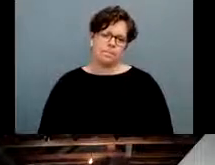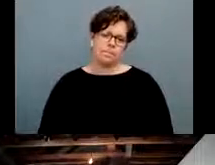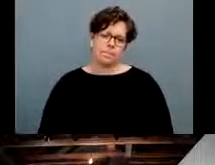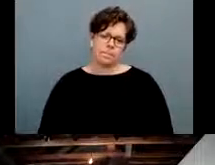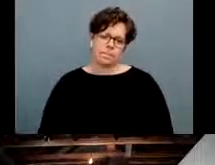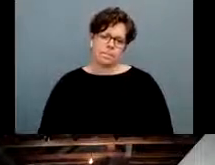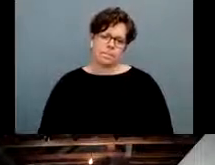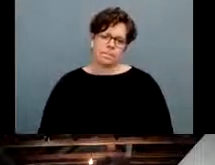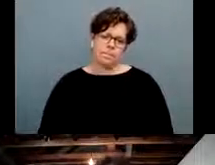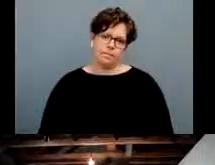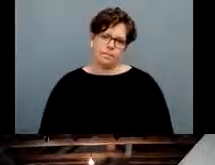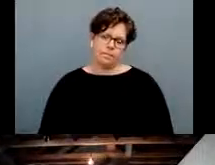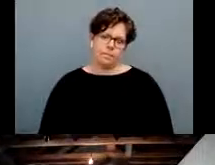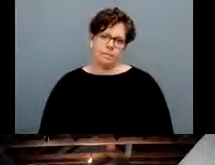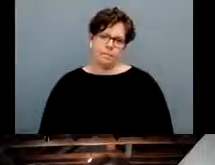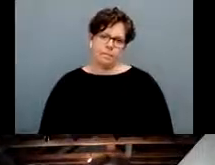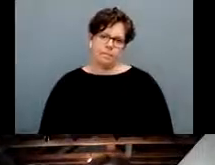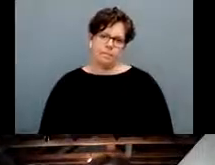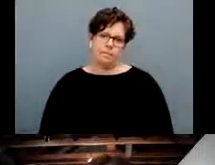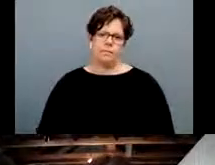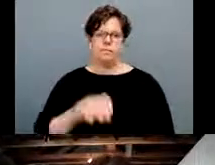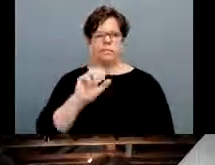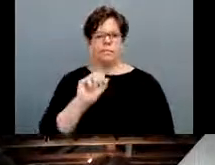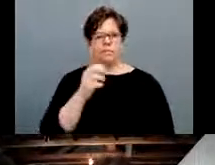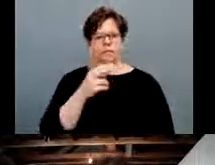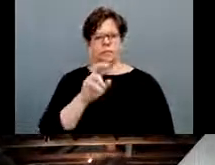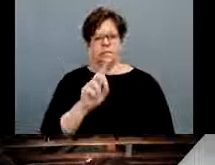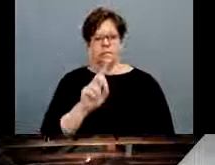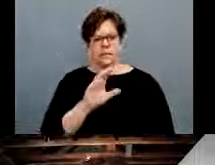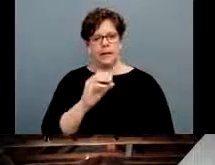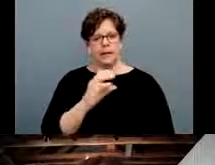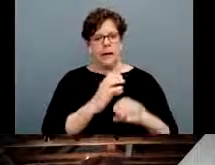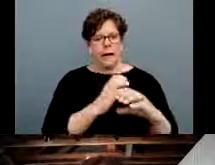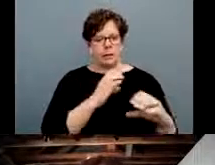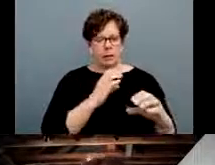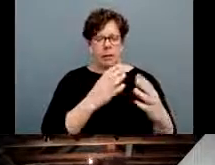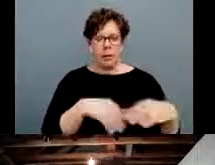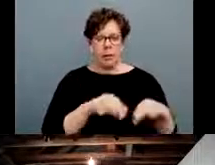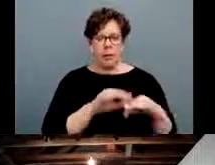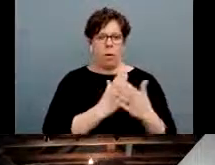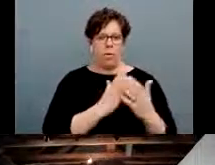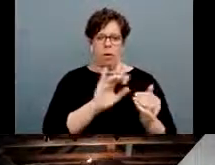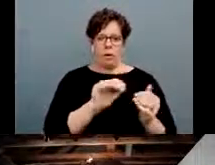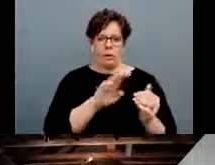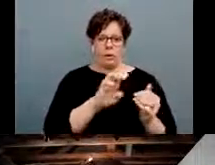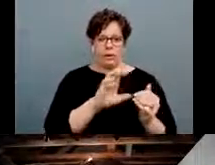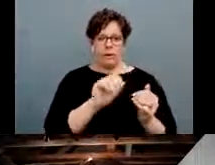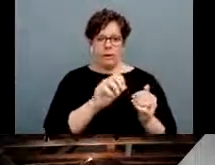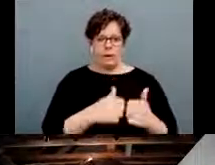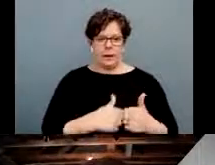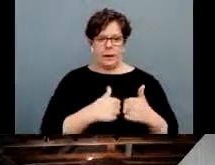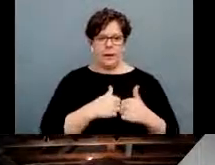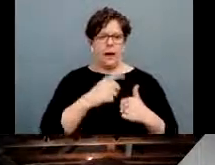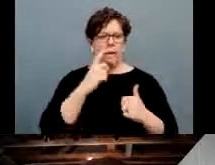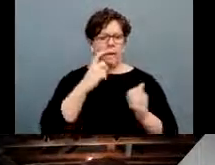We believe the shed and trailer are crucial components to experiencing James Castle. As you can see in this image, these structures have